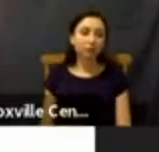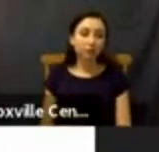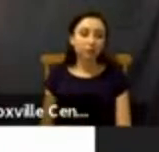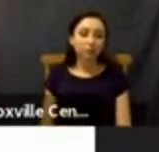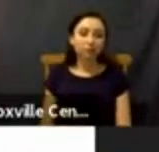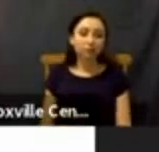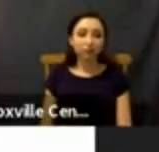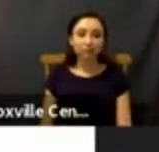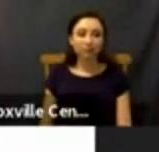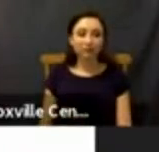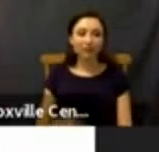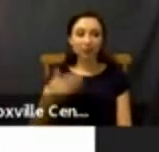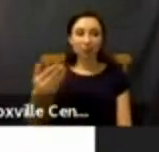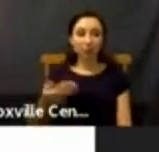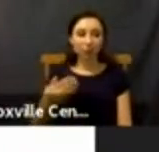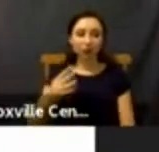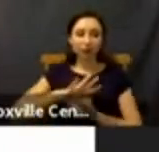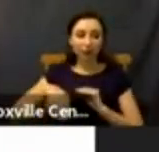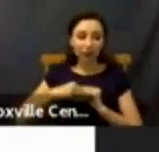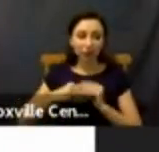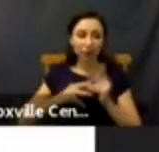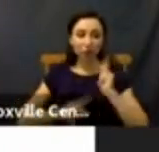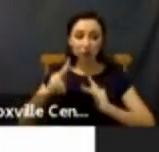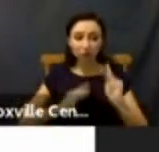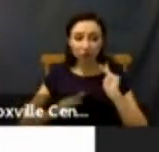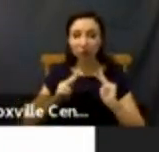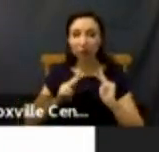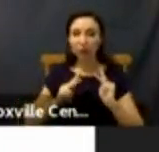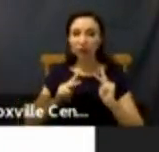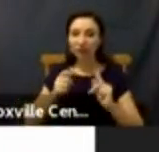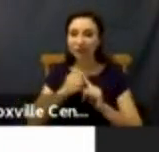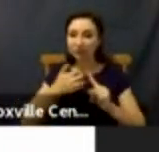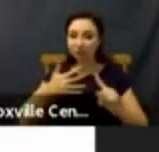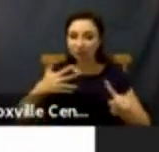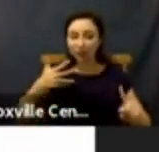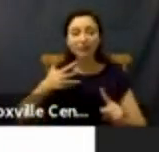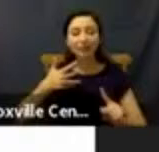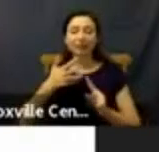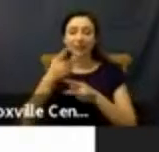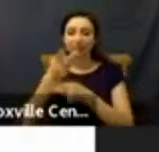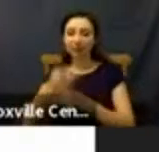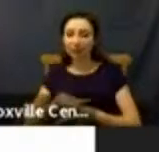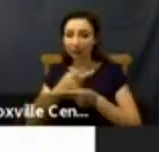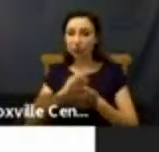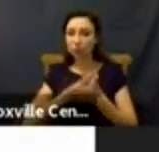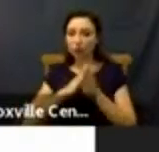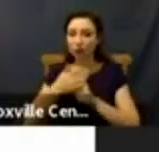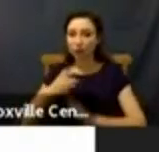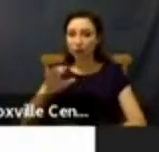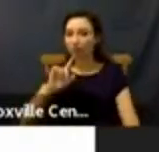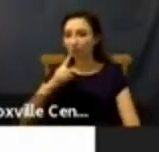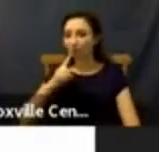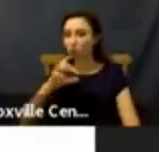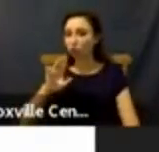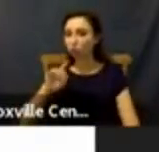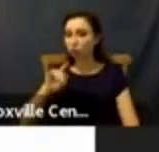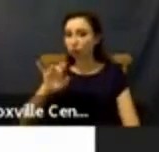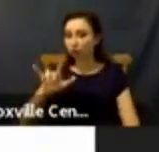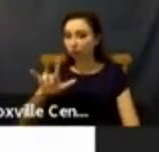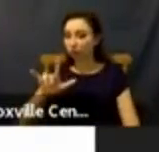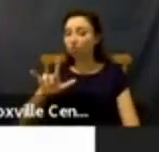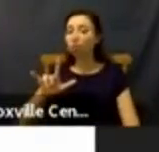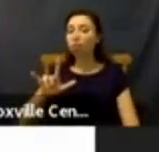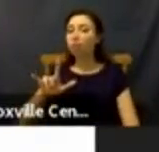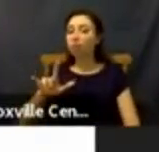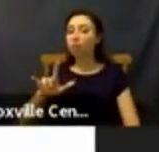Is it expanding some acute care areas to critical care areas? What does